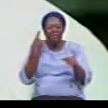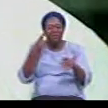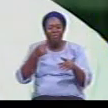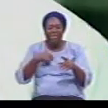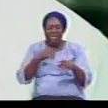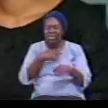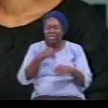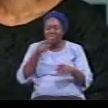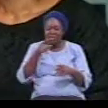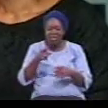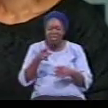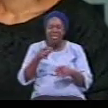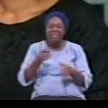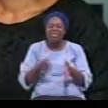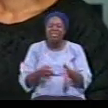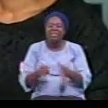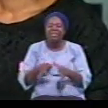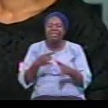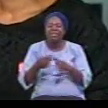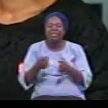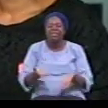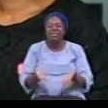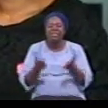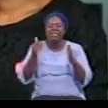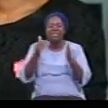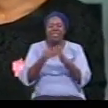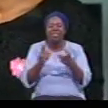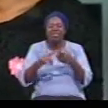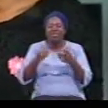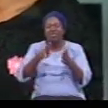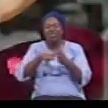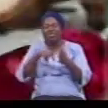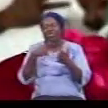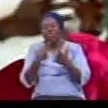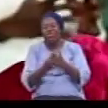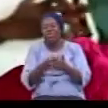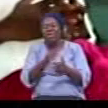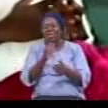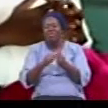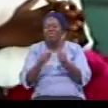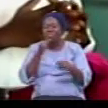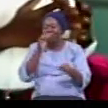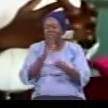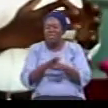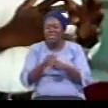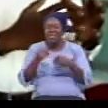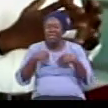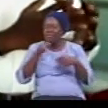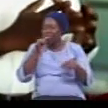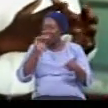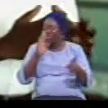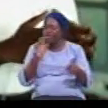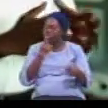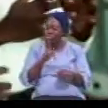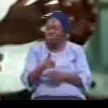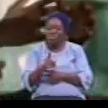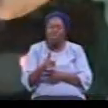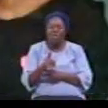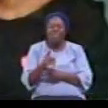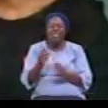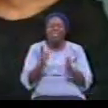His people through, and then he came to show his love, and he died for me and